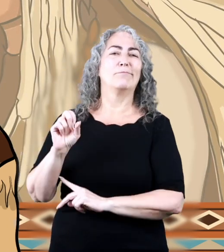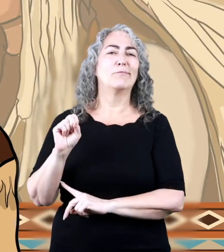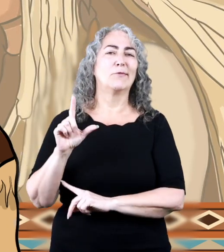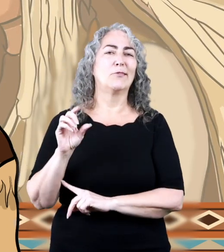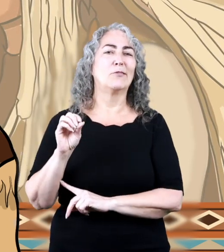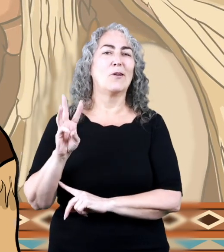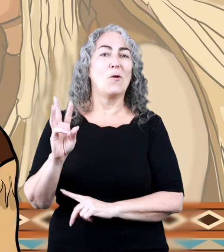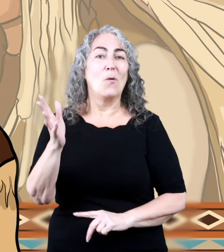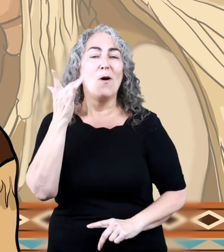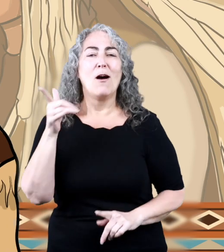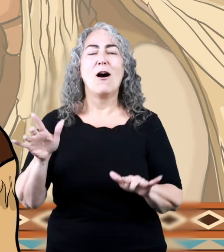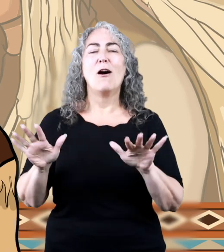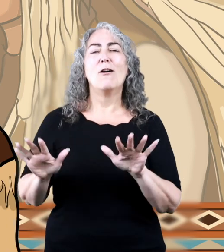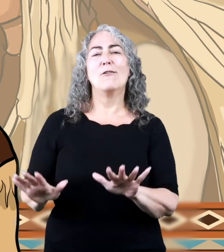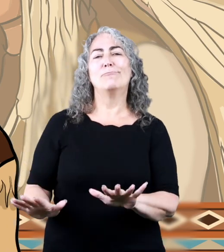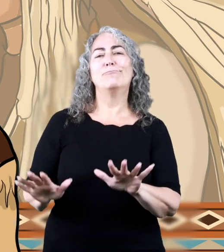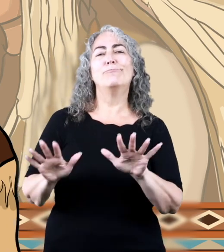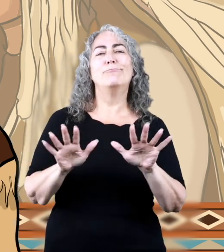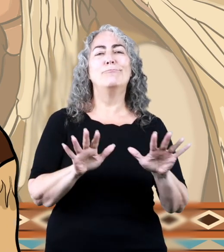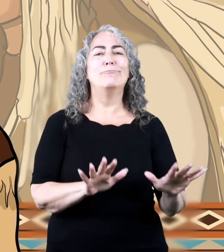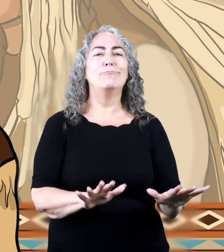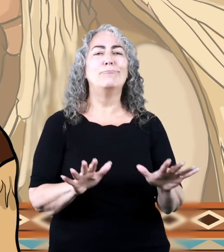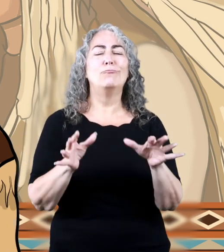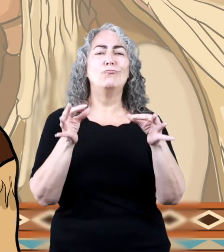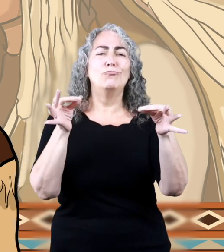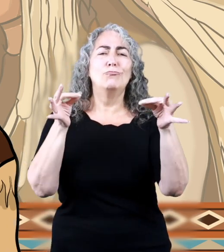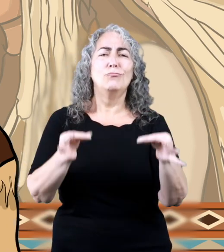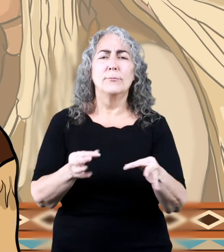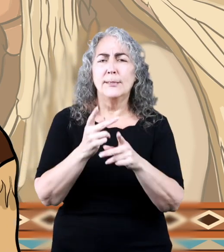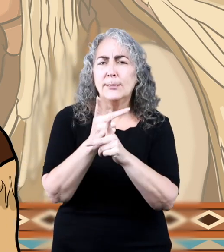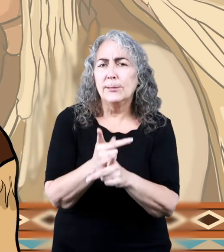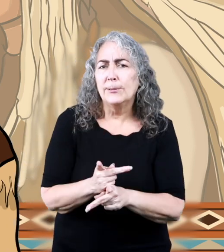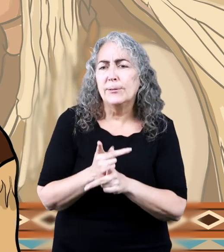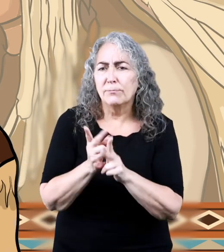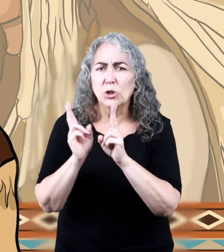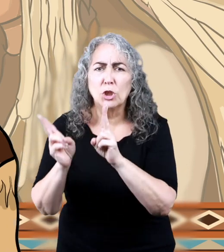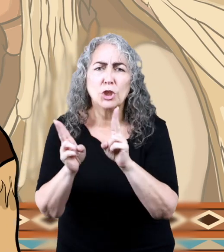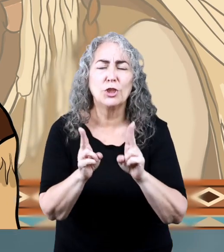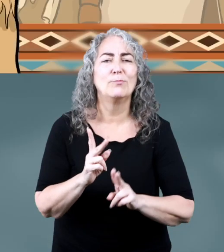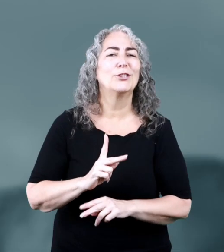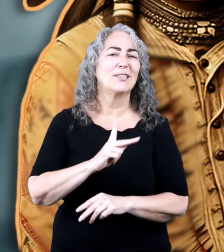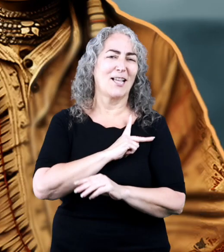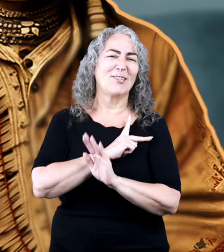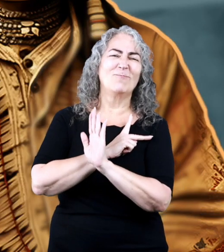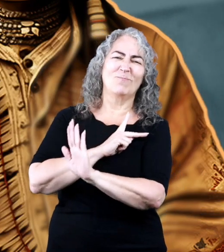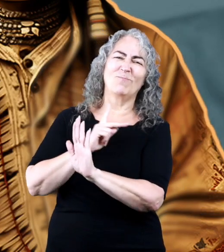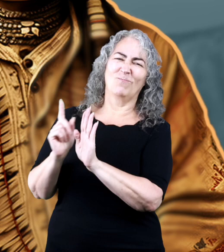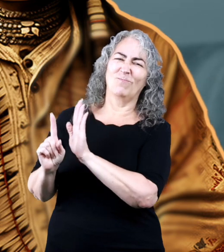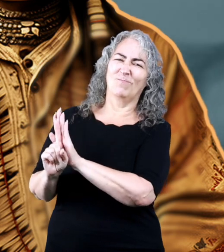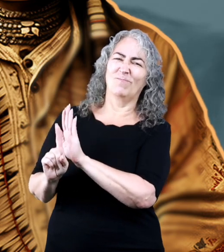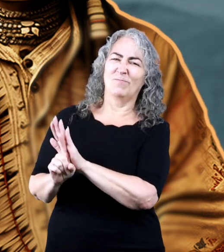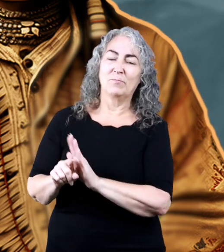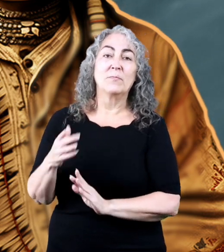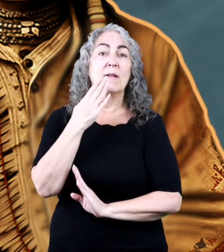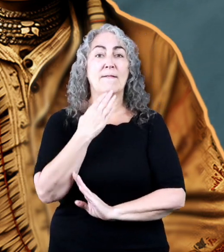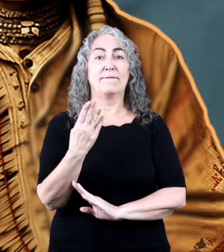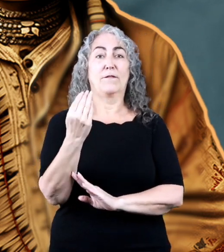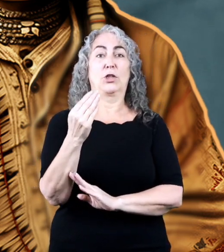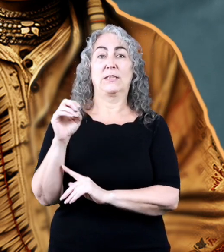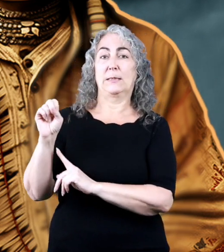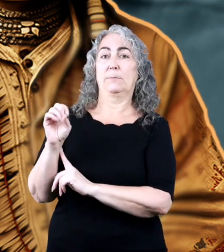because of his calm and thoughtful demeanor and careful, unhurried personality. At the age of